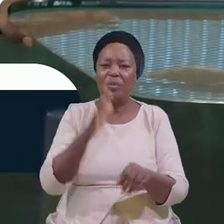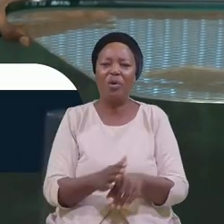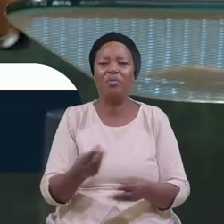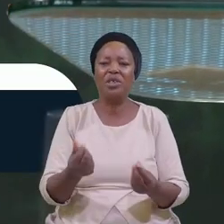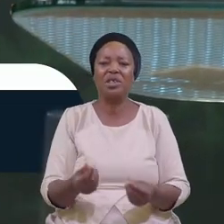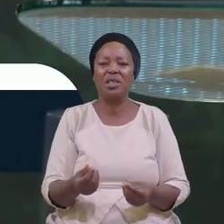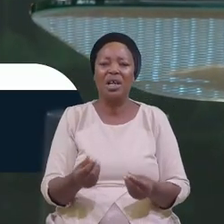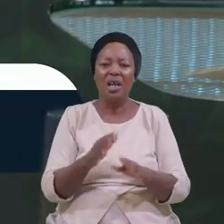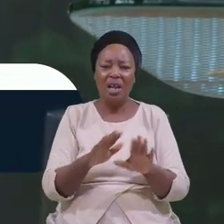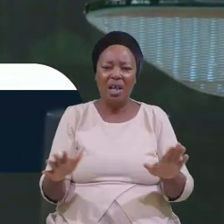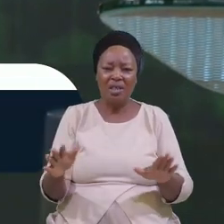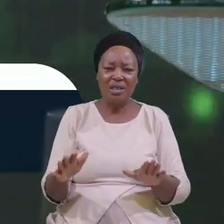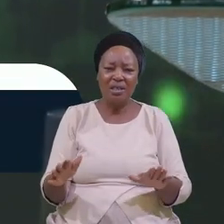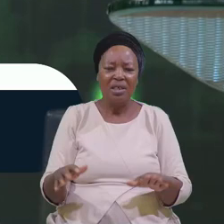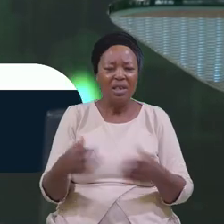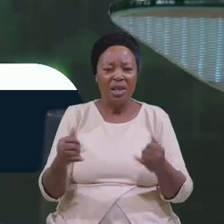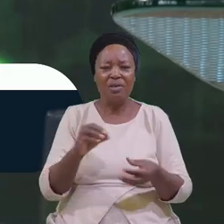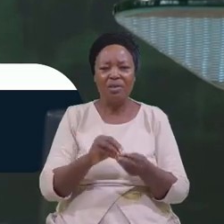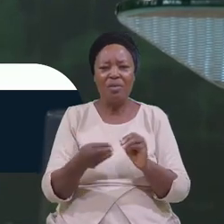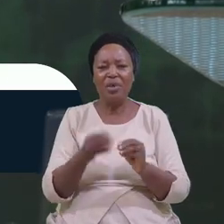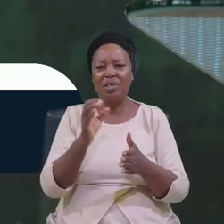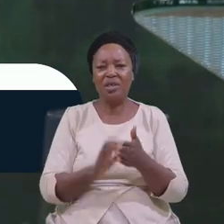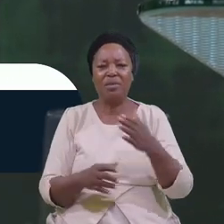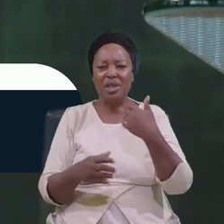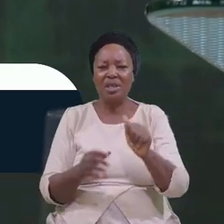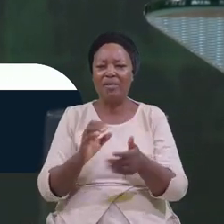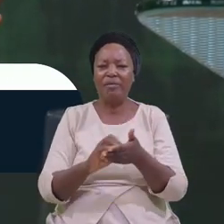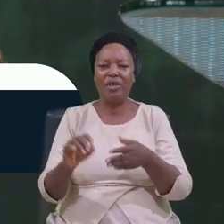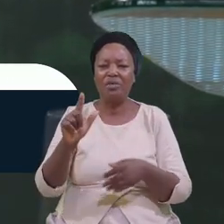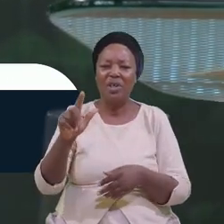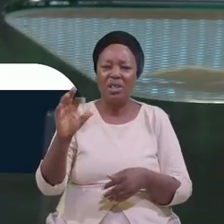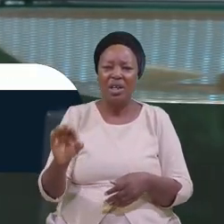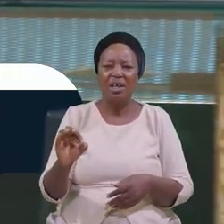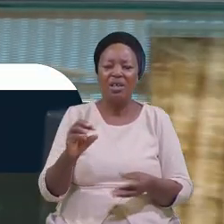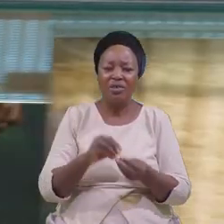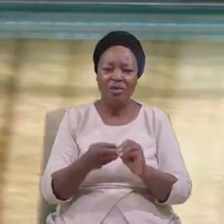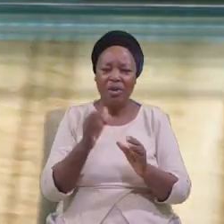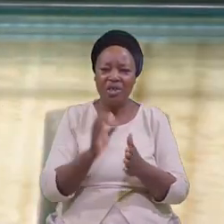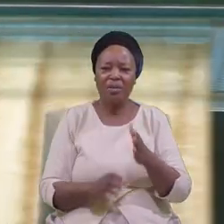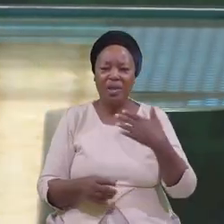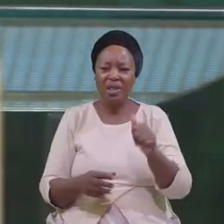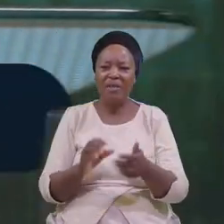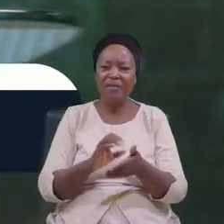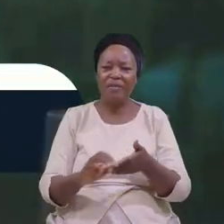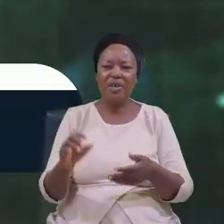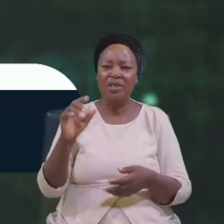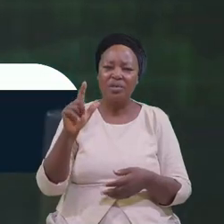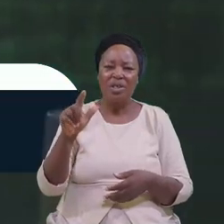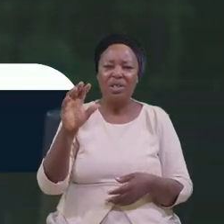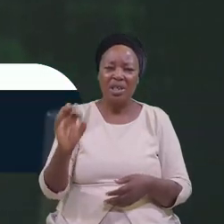land. We're looking at Numbers chapter 10, verse 29. Numbers chapter 10, I'm reading from